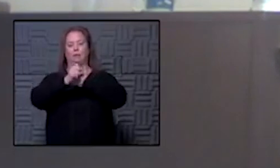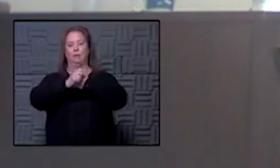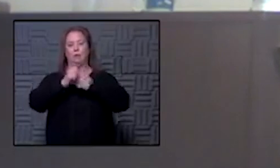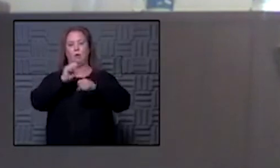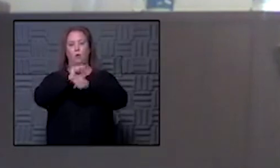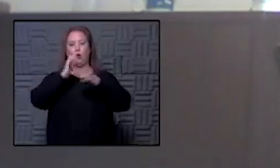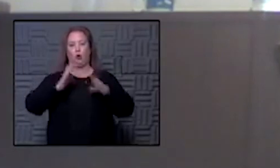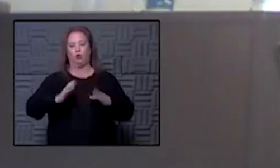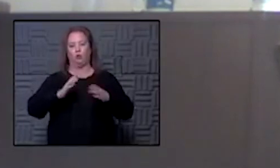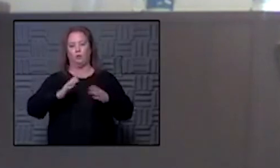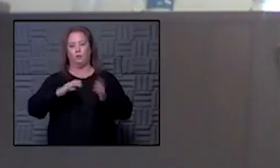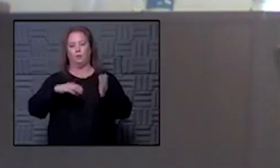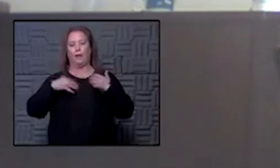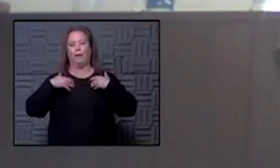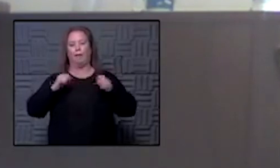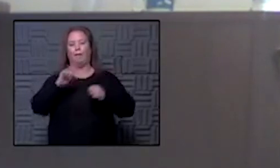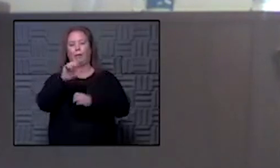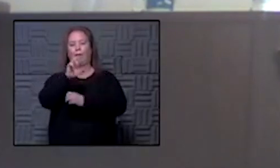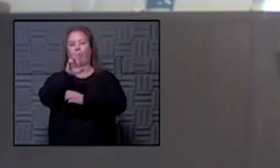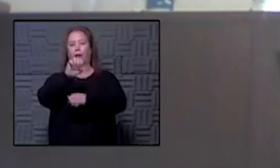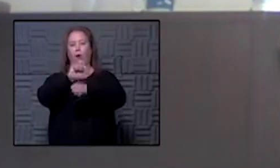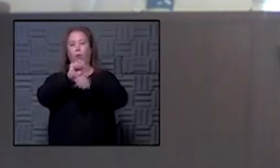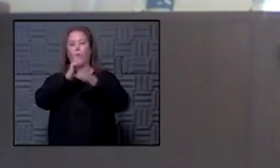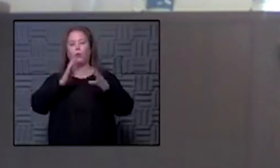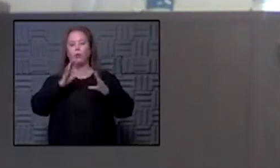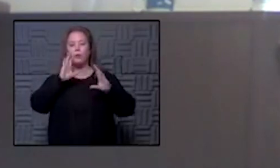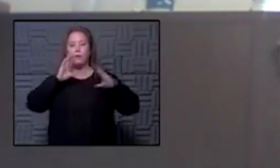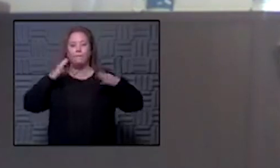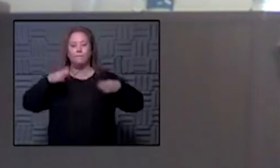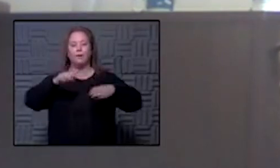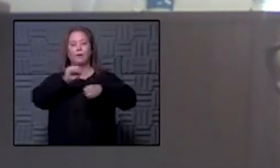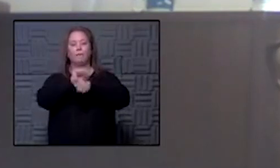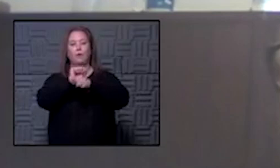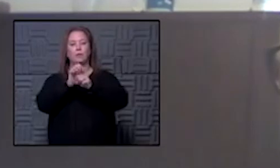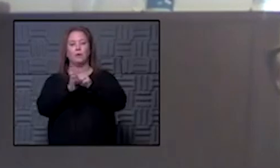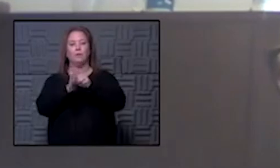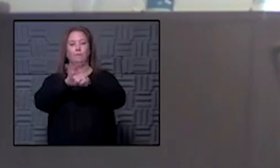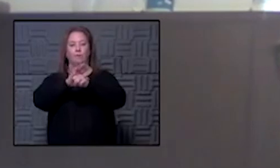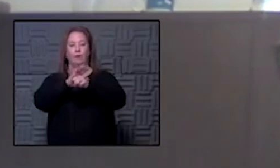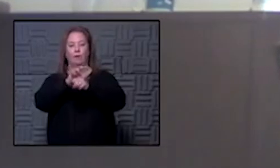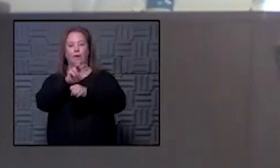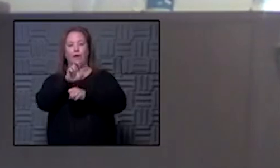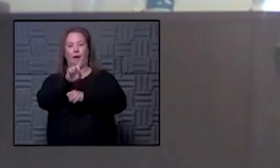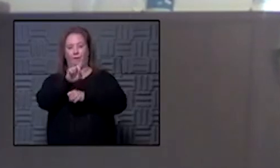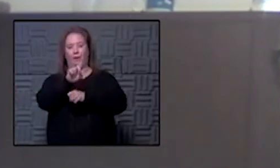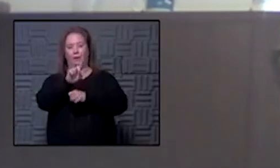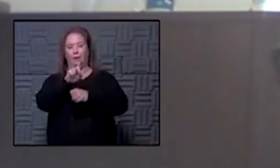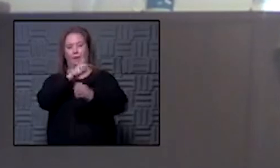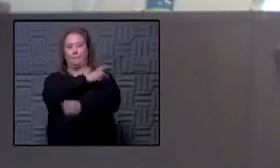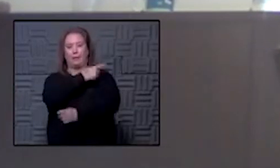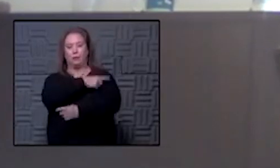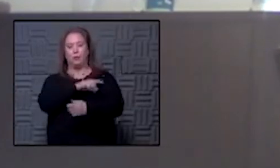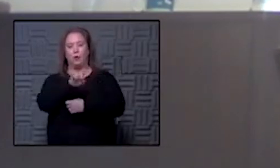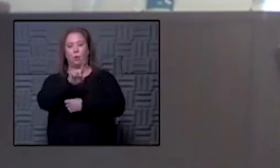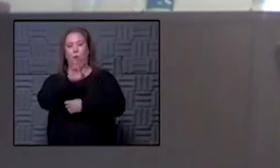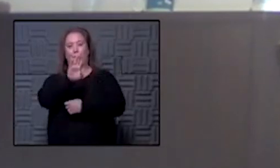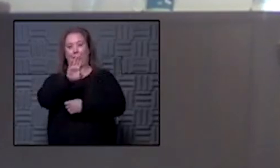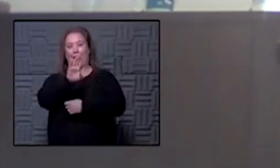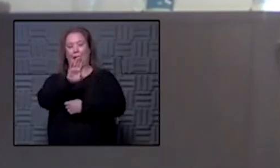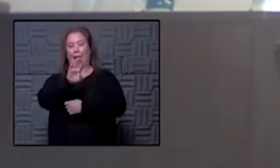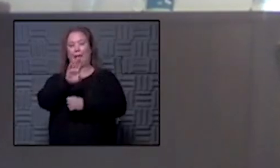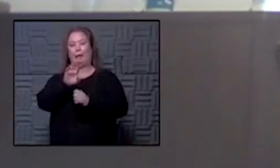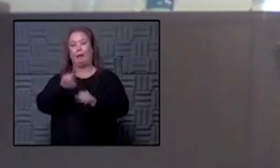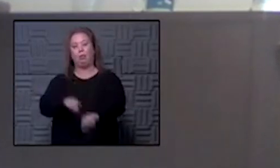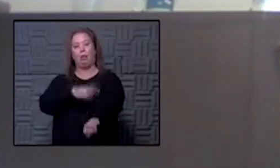are directly caring for uh covid positive patients uh 1b is is moving into long-term care